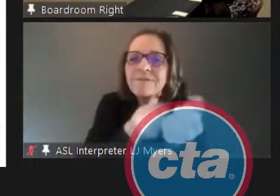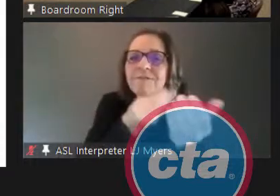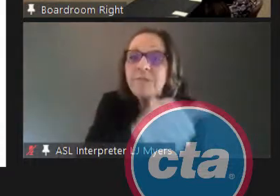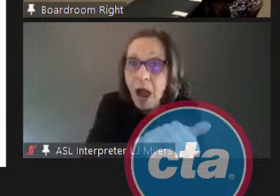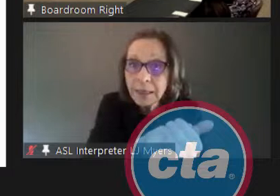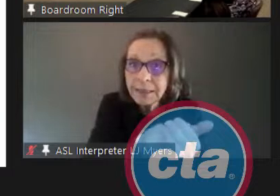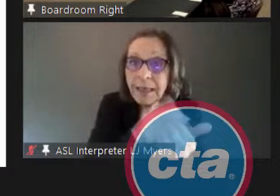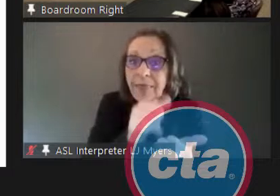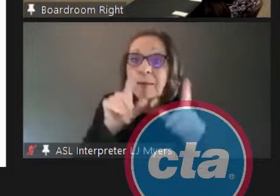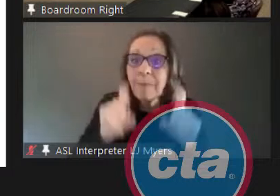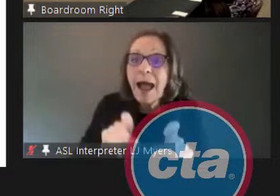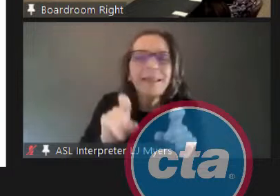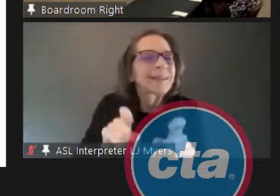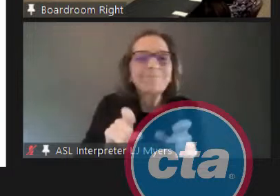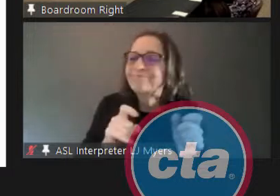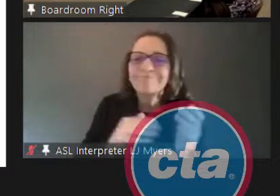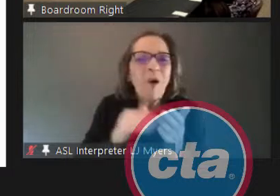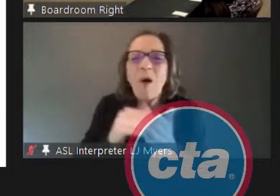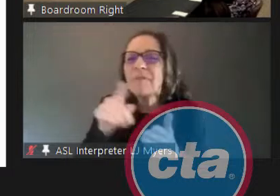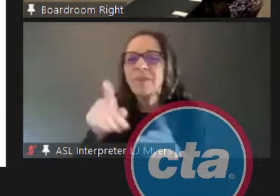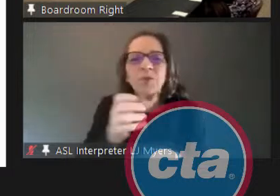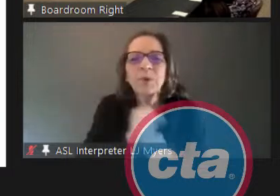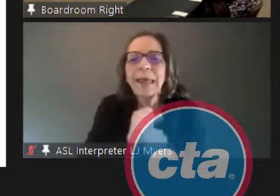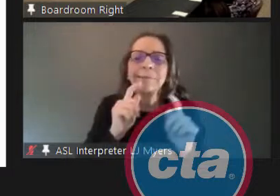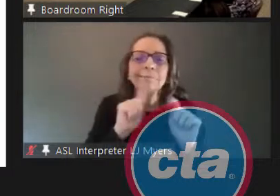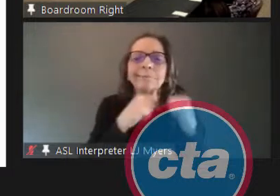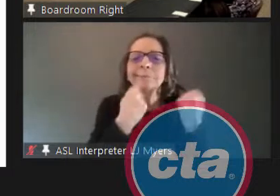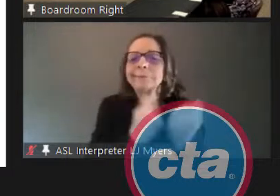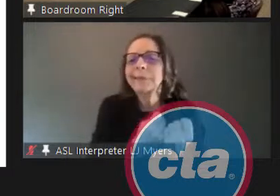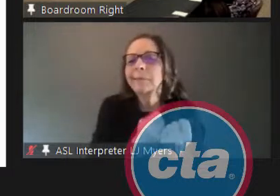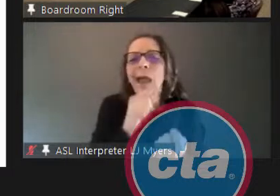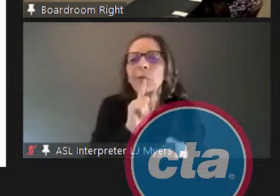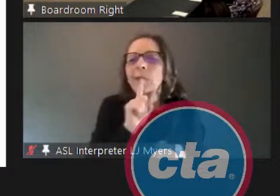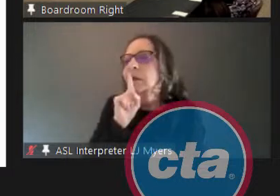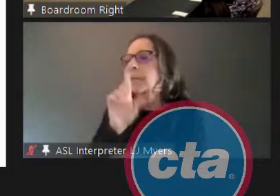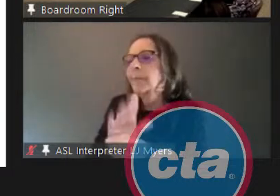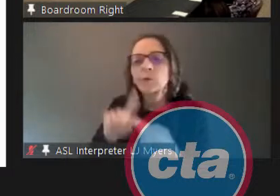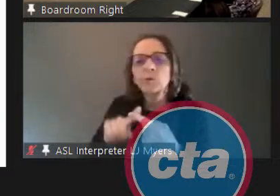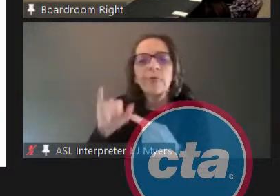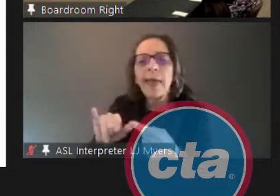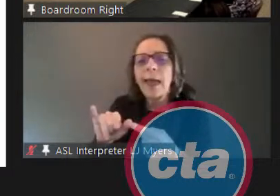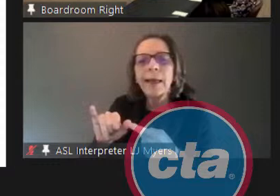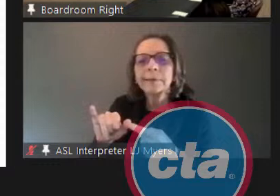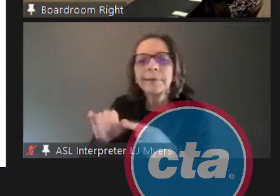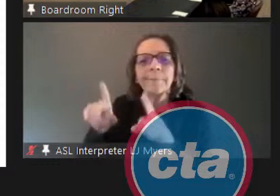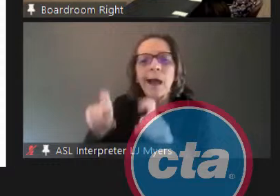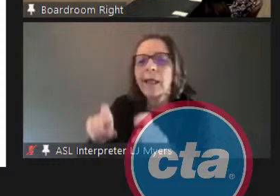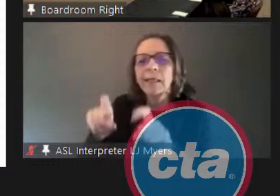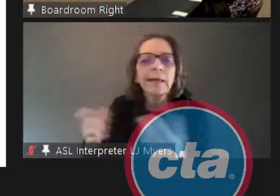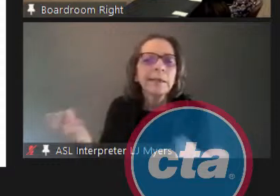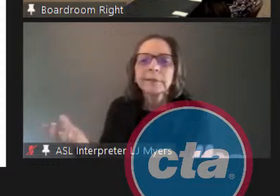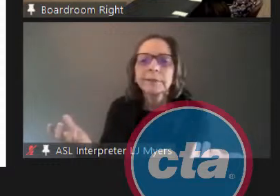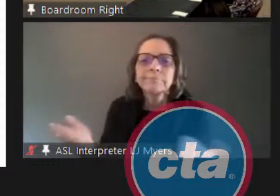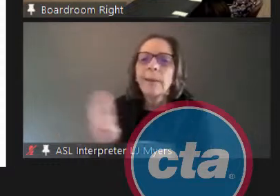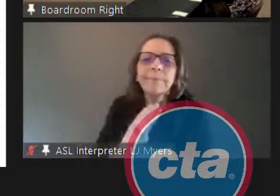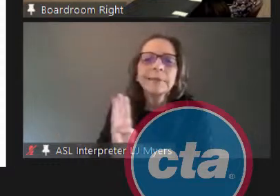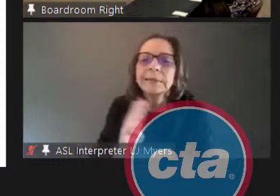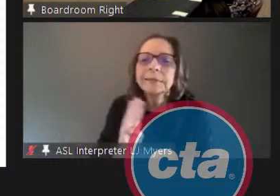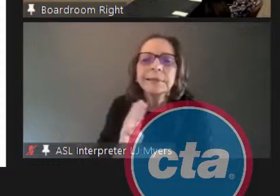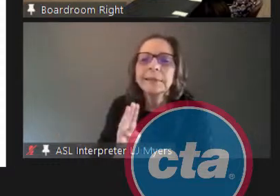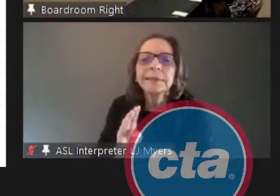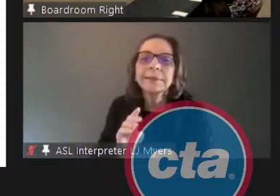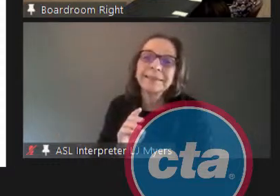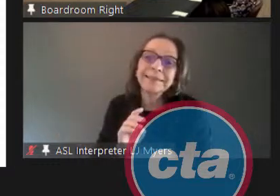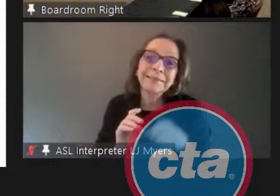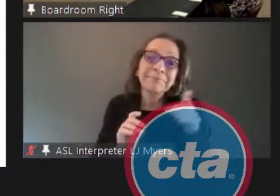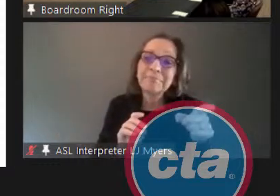often get is either teams that are not super committed to the pilot. They're not, companies aren't in the business